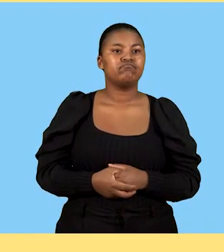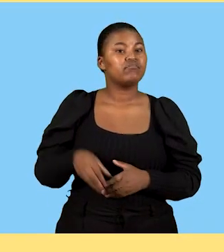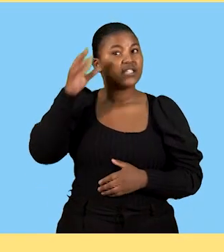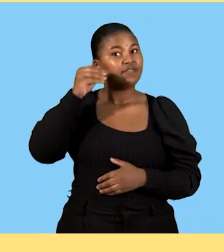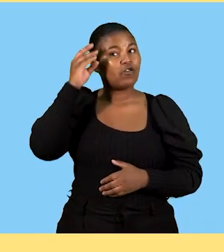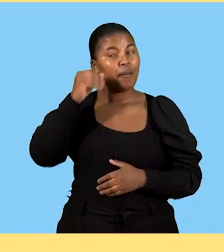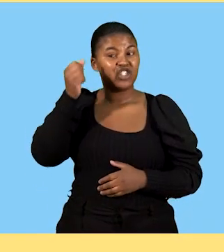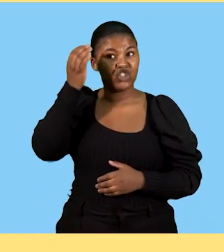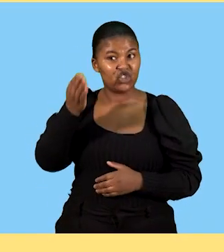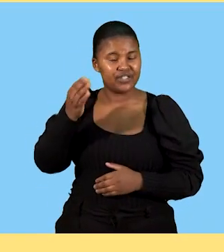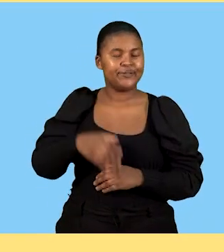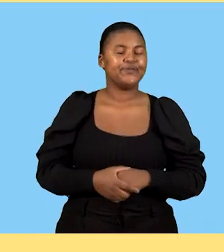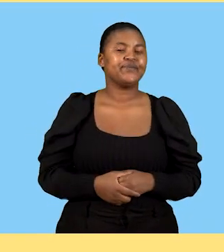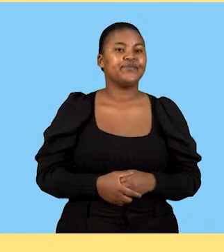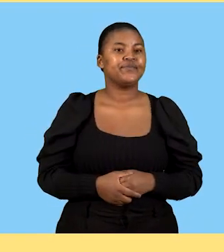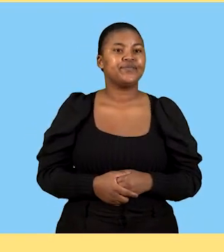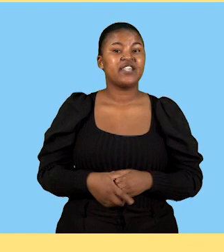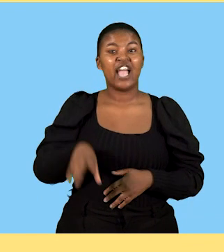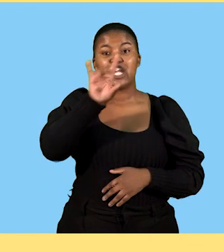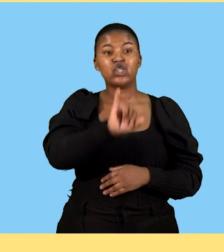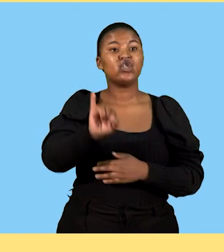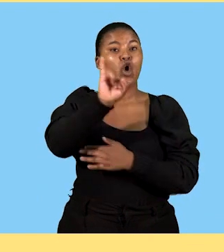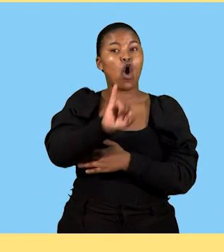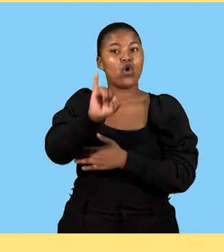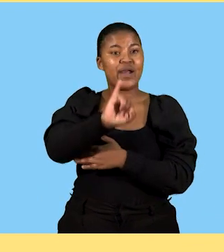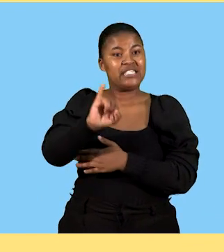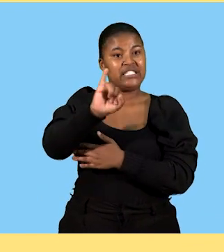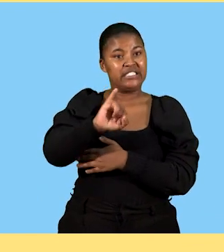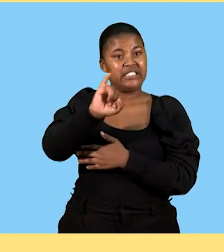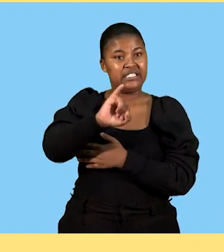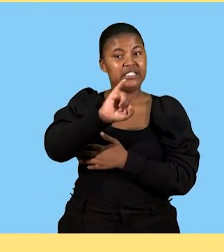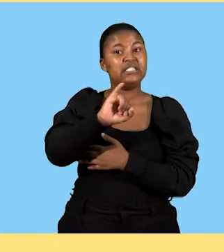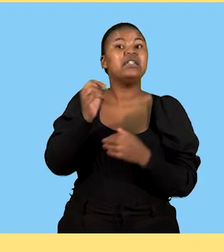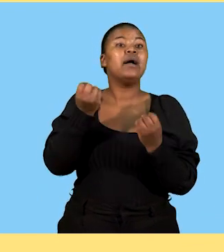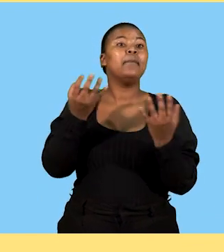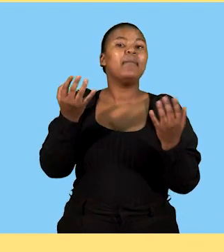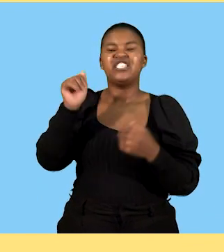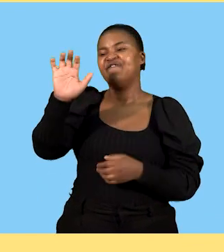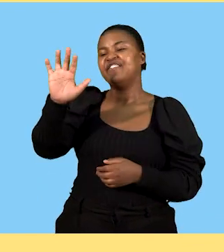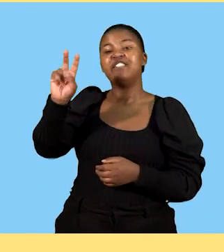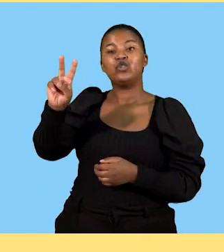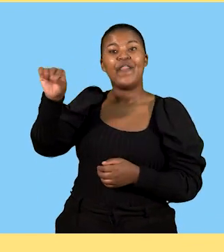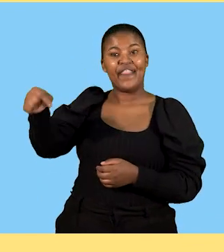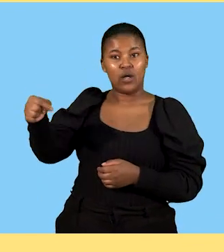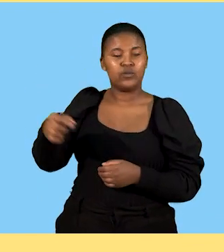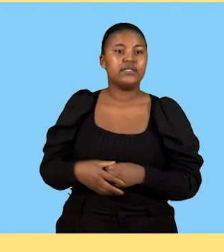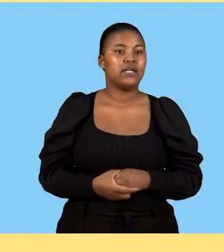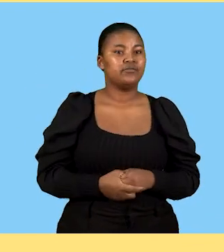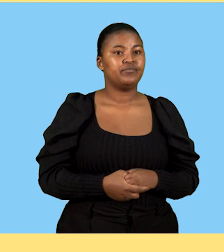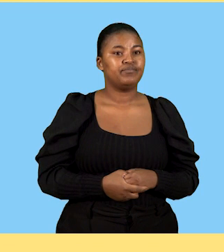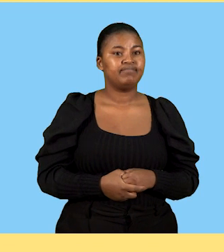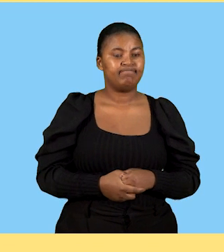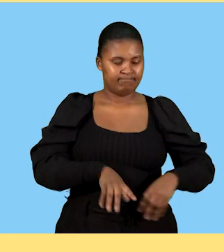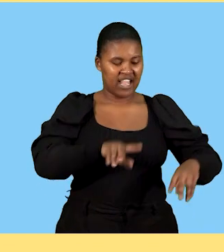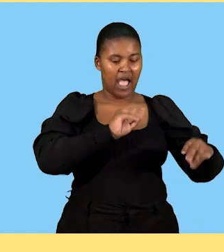from the pre-adjustment trial balance on 28 February. Insurance, so of insurance in the trial balance, 52,000. Then